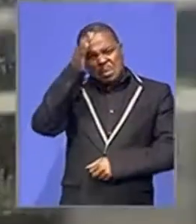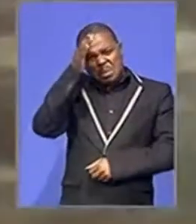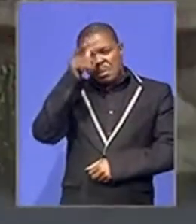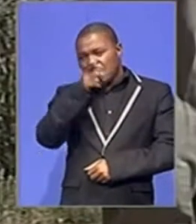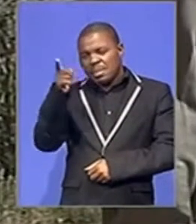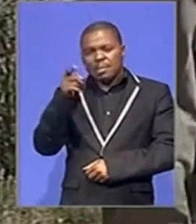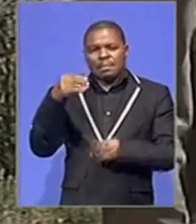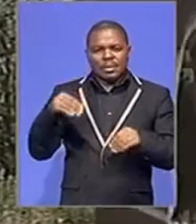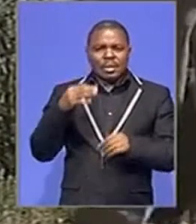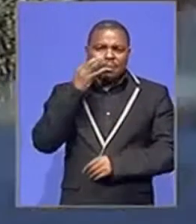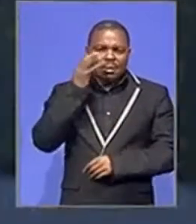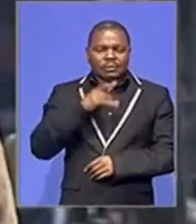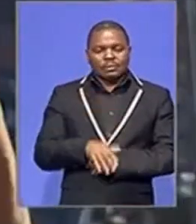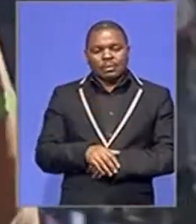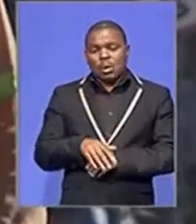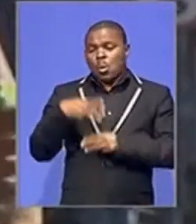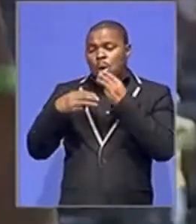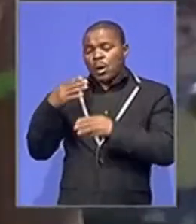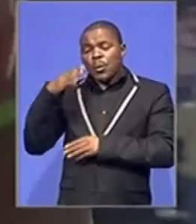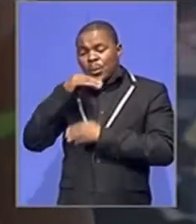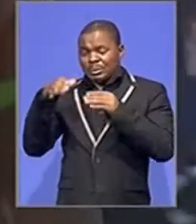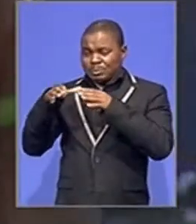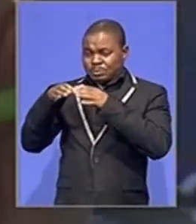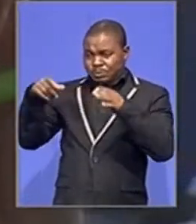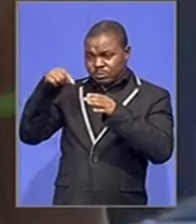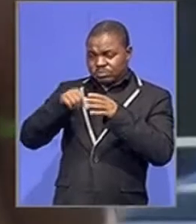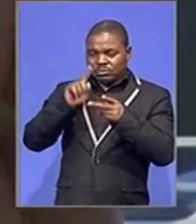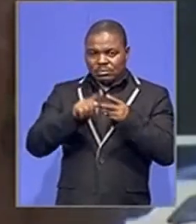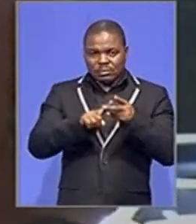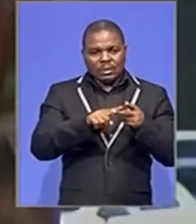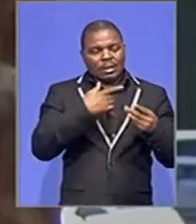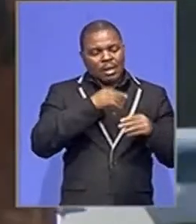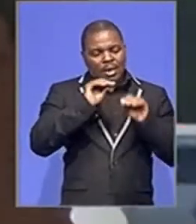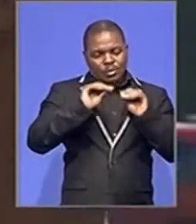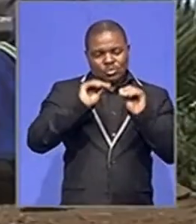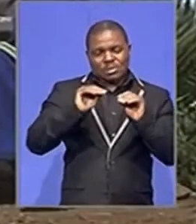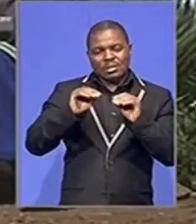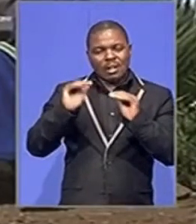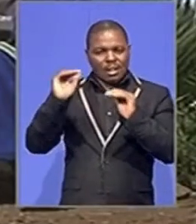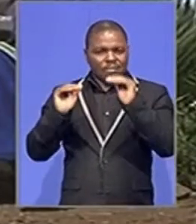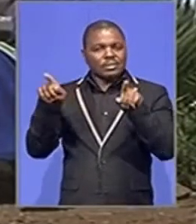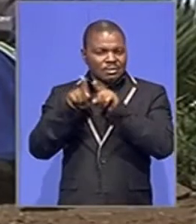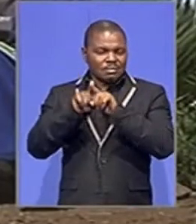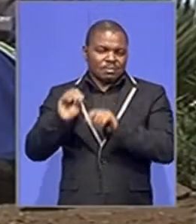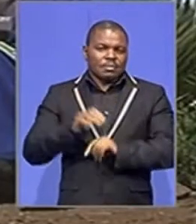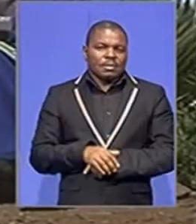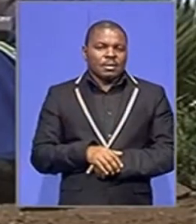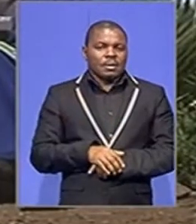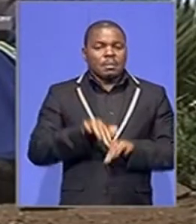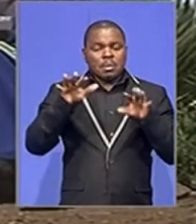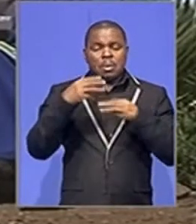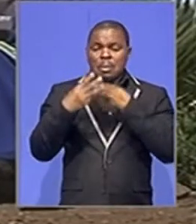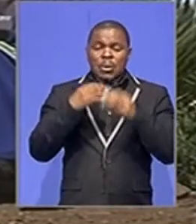moruo di re ho na le kamano e kgolo pakeng tsa sekgahla sa tlhokeho ya mosebetsi le boemo ba thuto, moo sekgahla sa batho ba